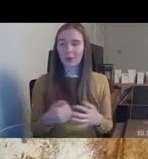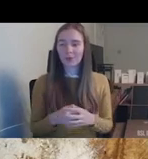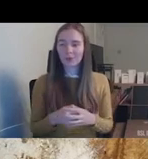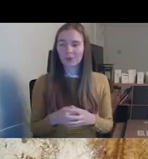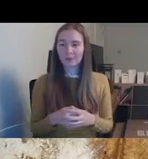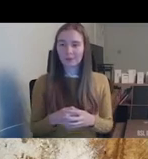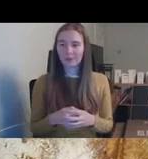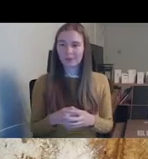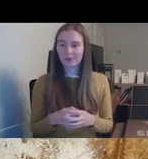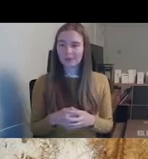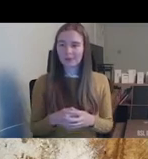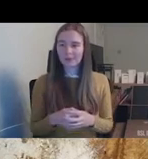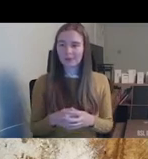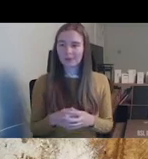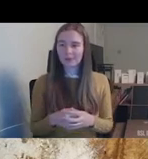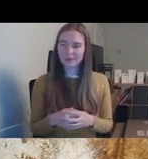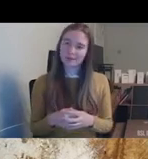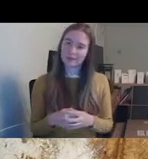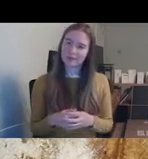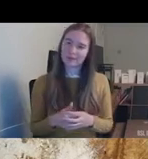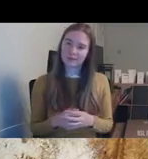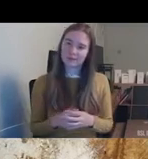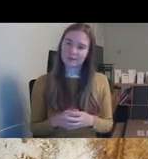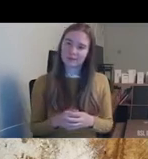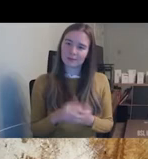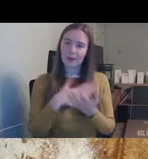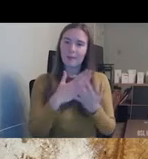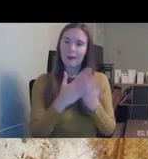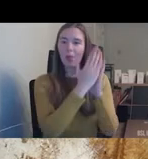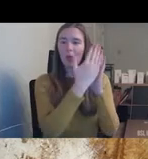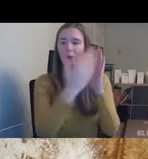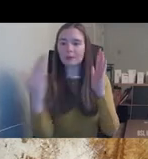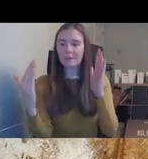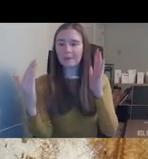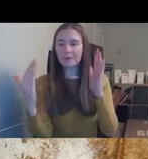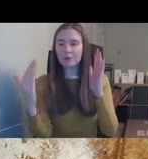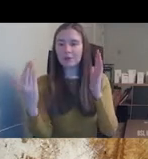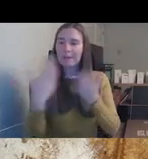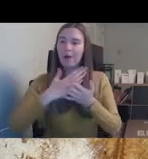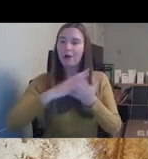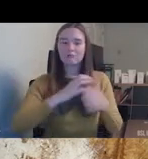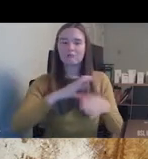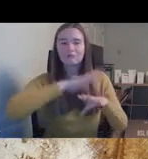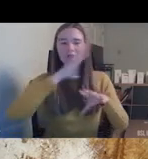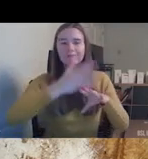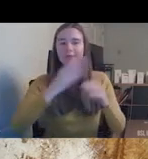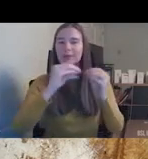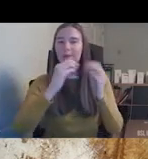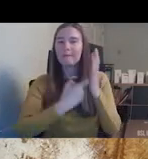exhibition was, of the installation was this bronze cast models that Kabage